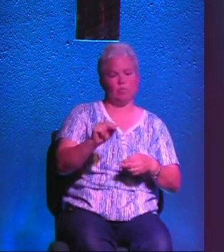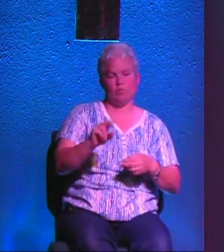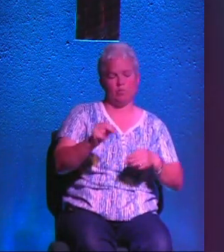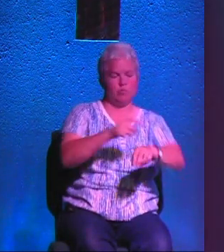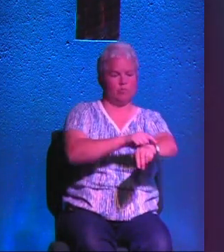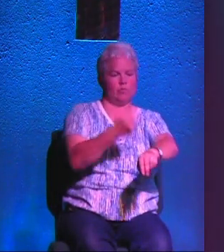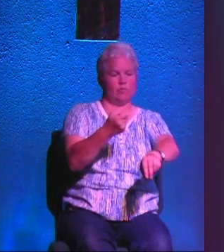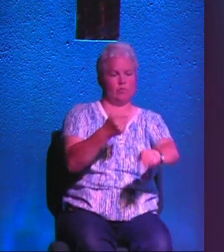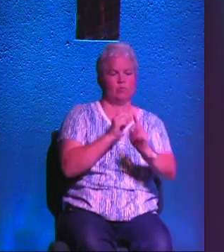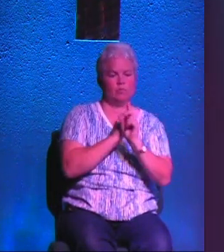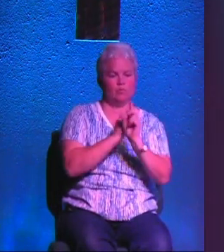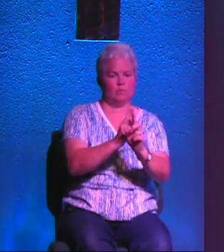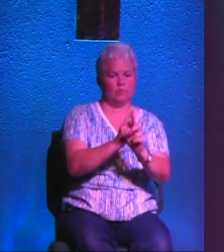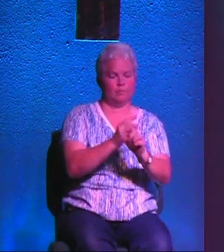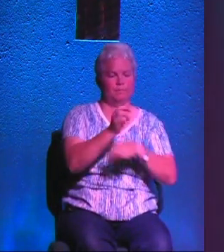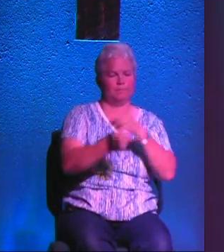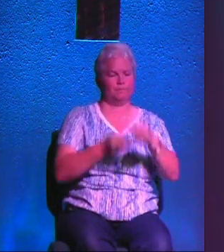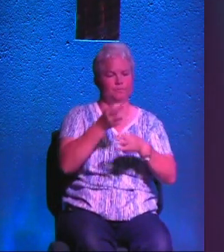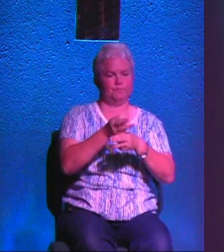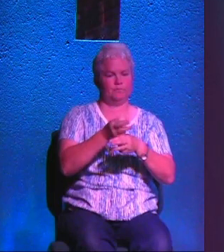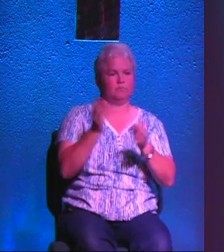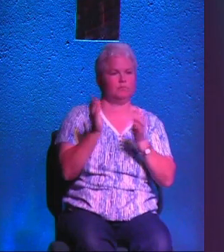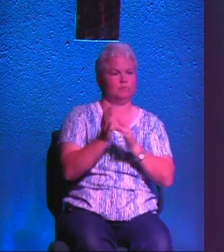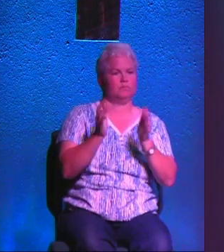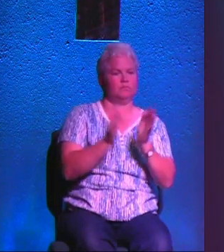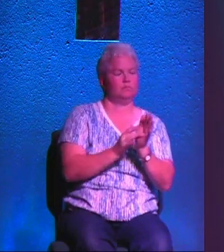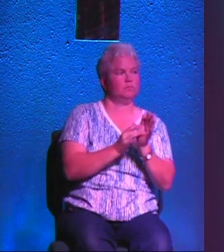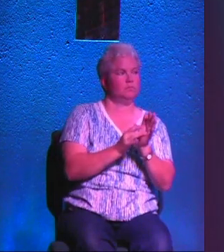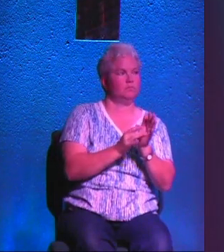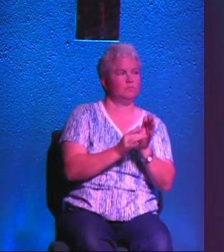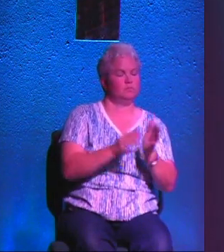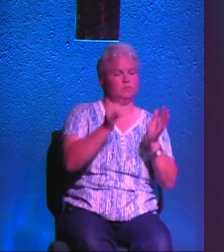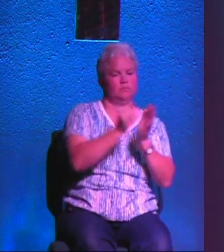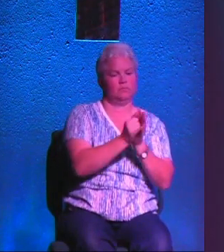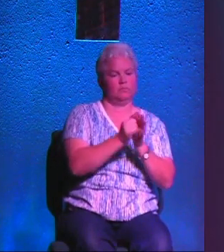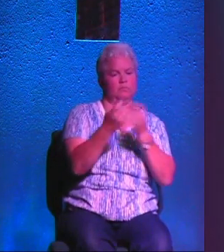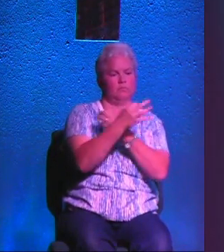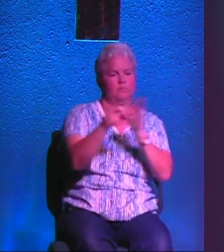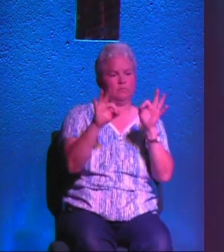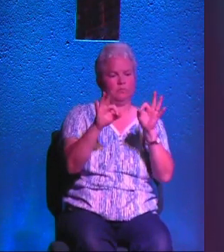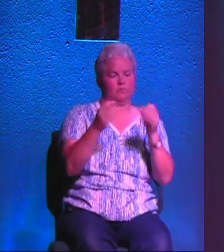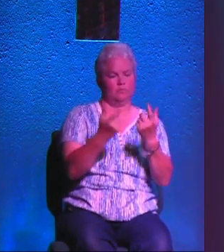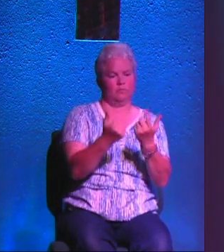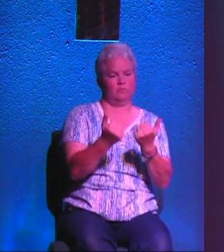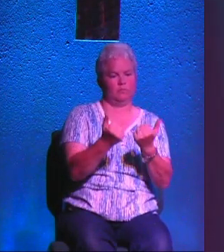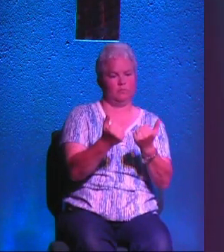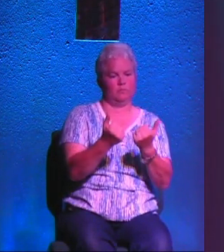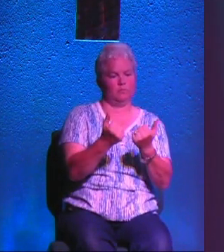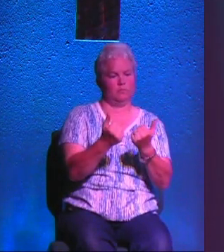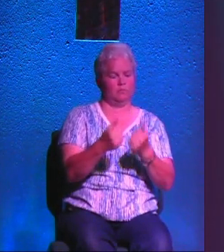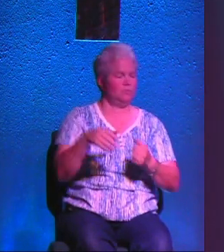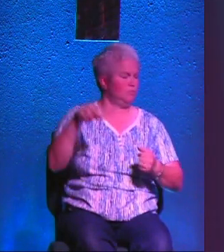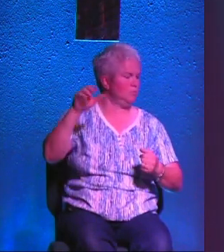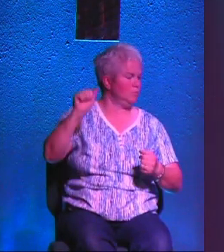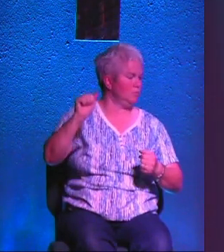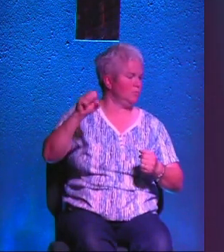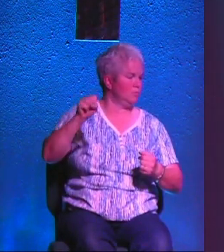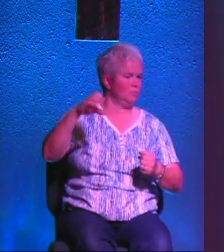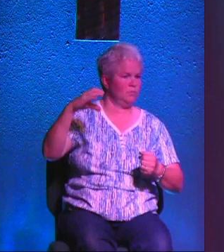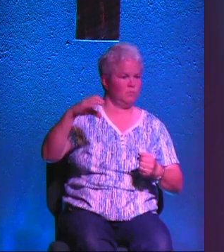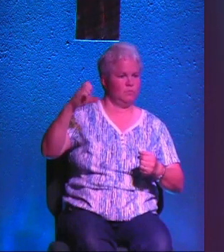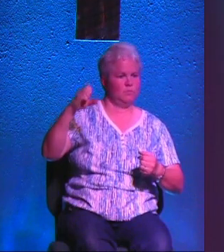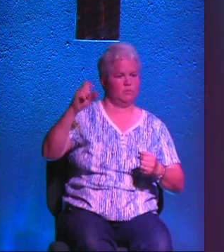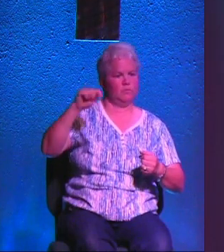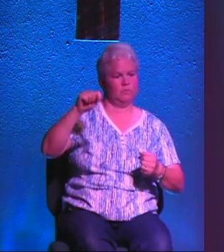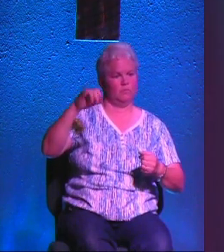longer following the world. We are now following Jesus, and that's where that freedom comes. Ascensism,